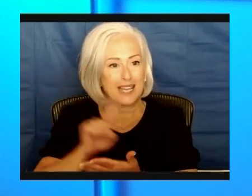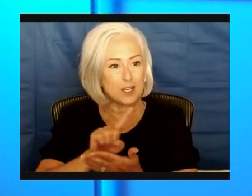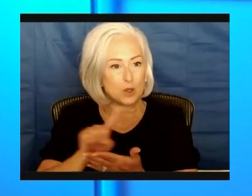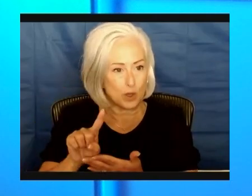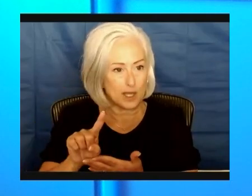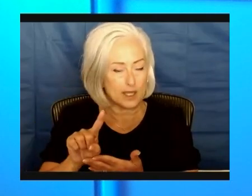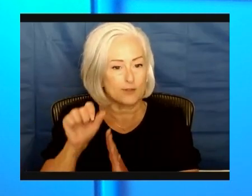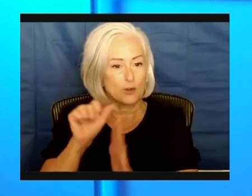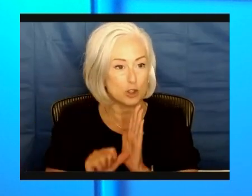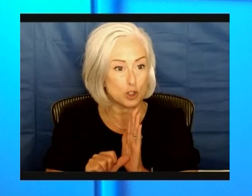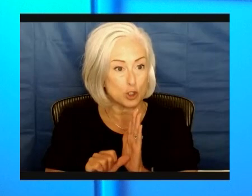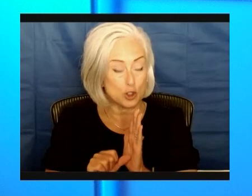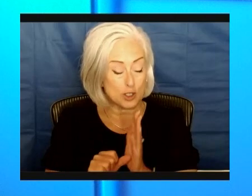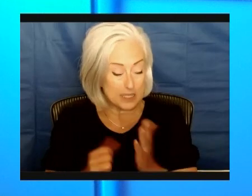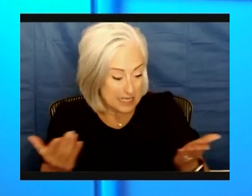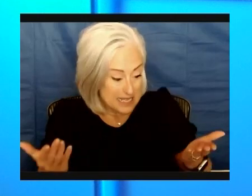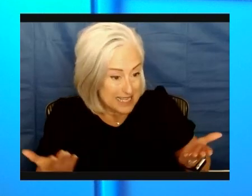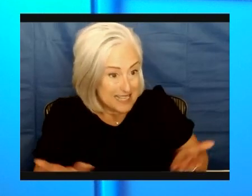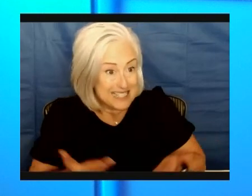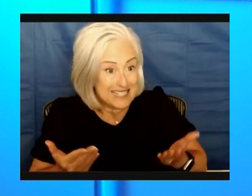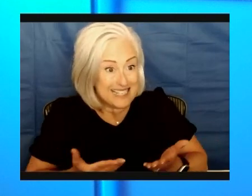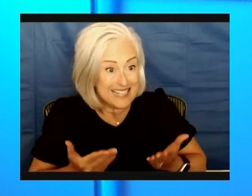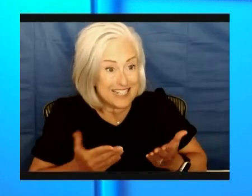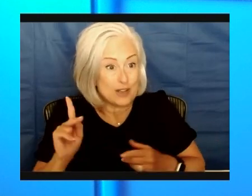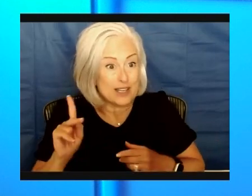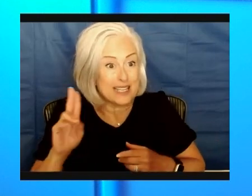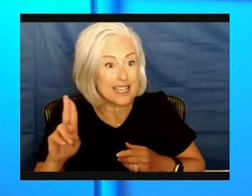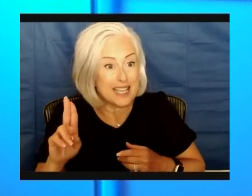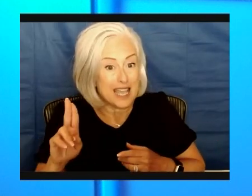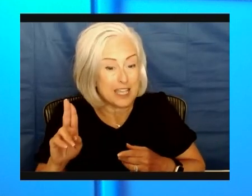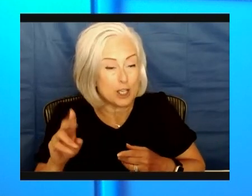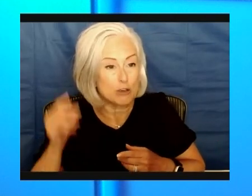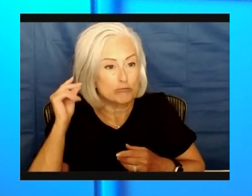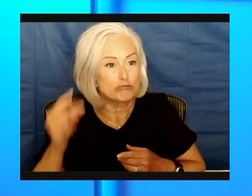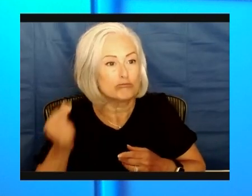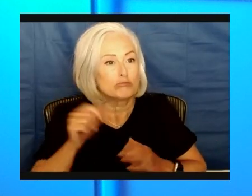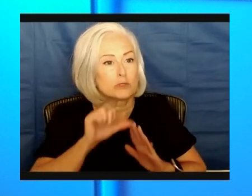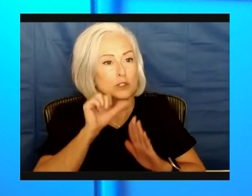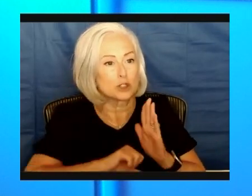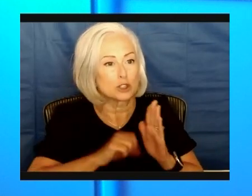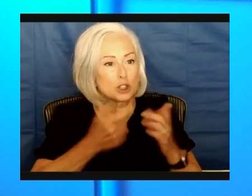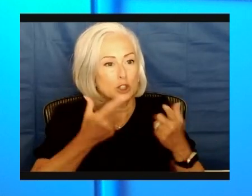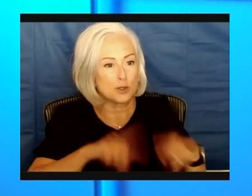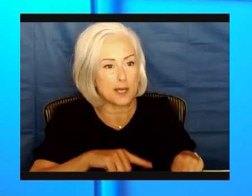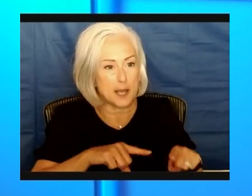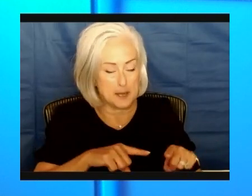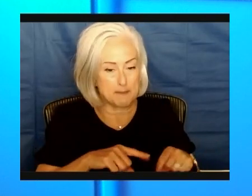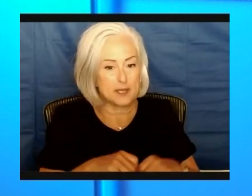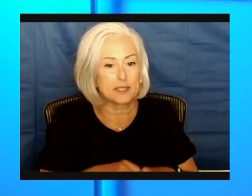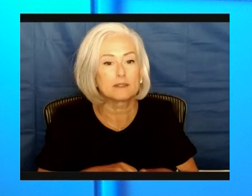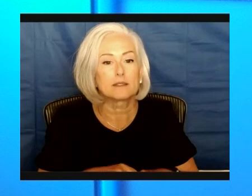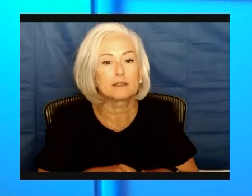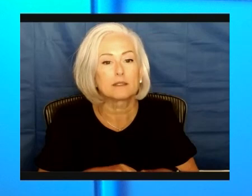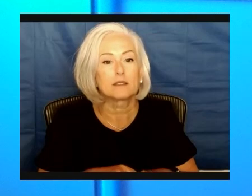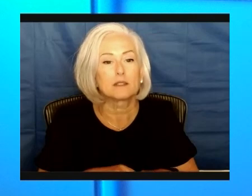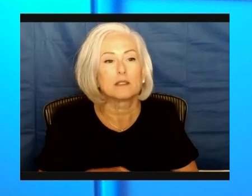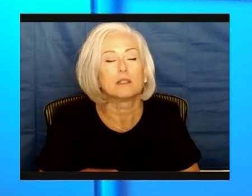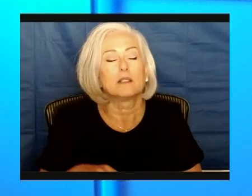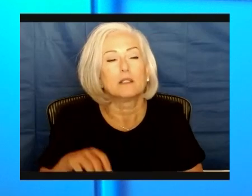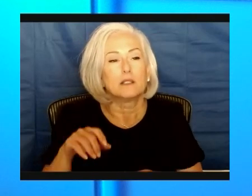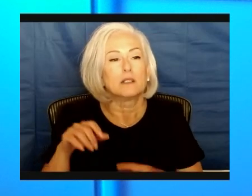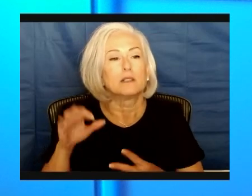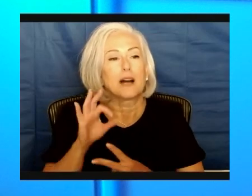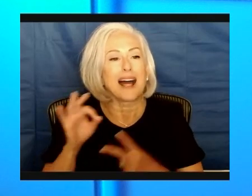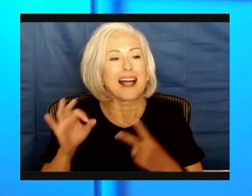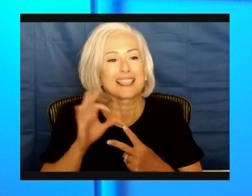bone fracture, an emergency procedure. So for elective surgery, sometimes the